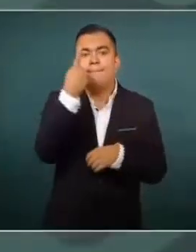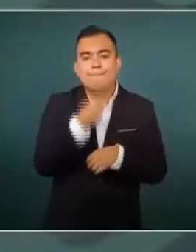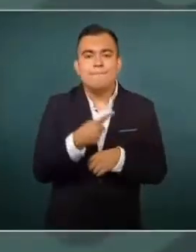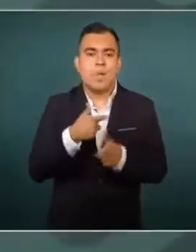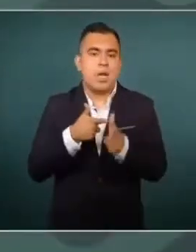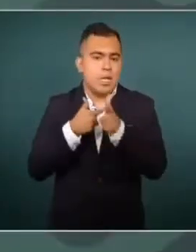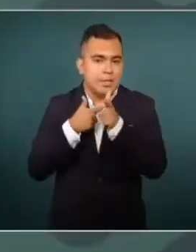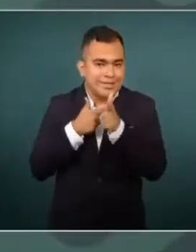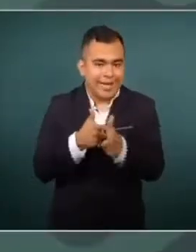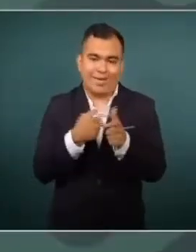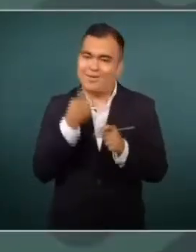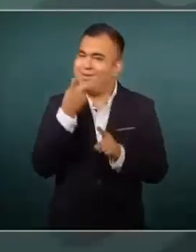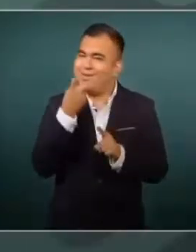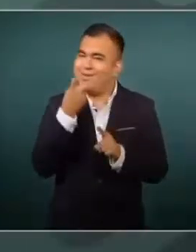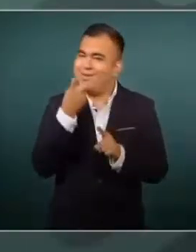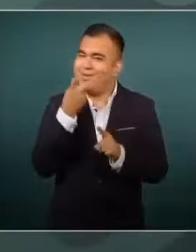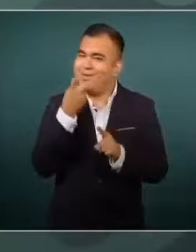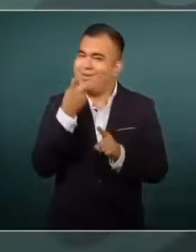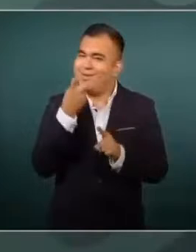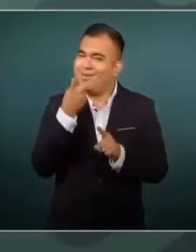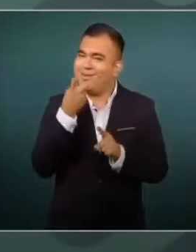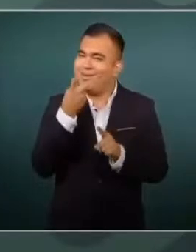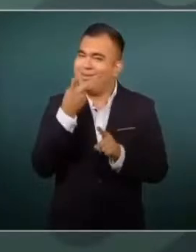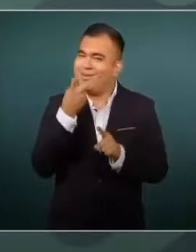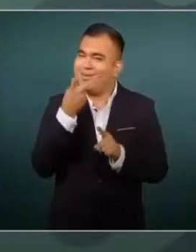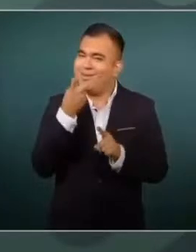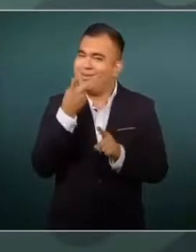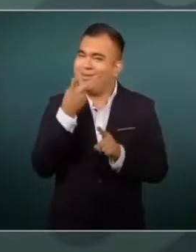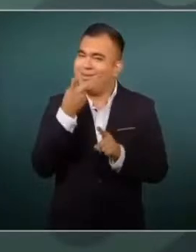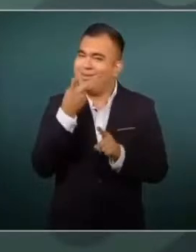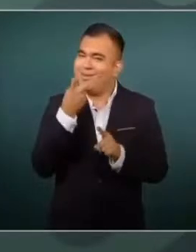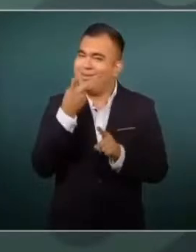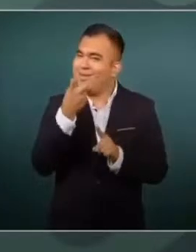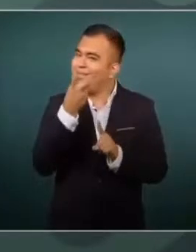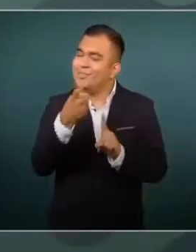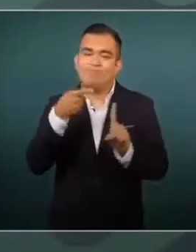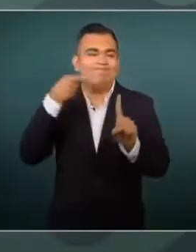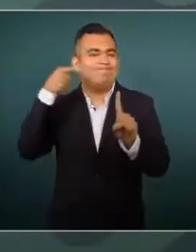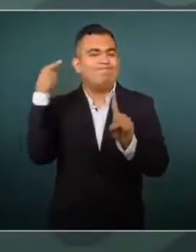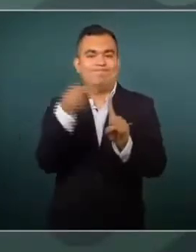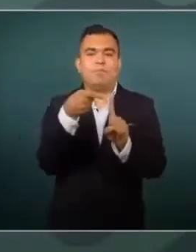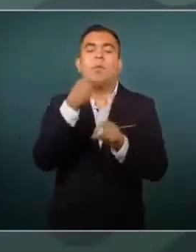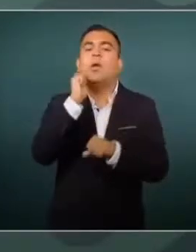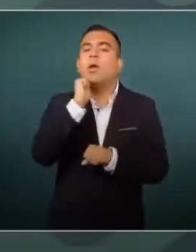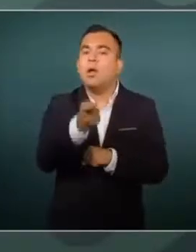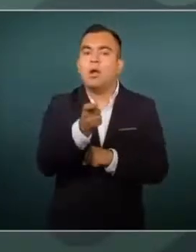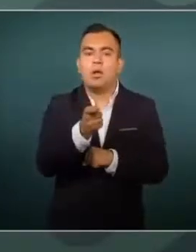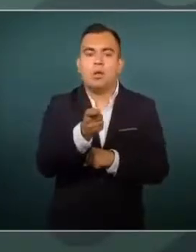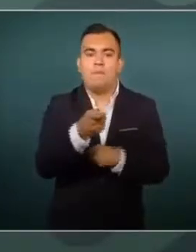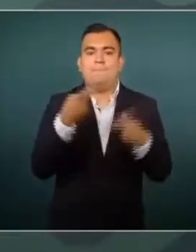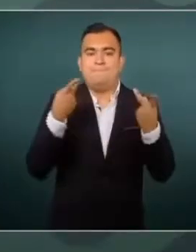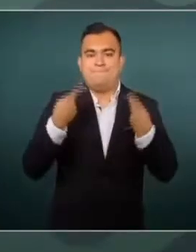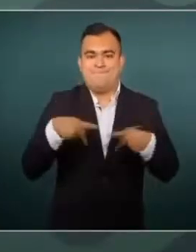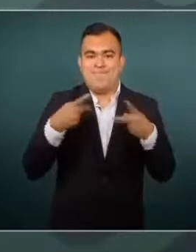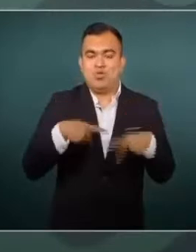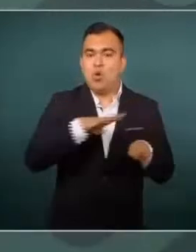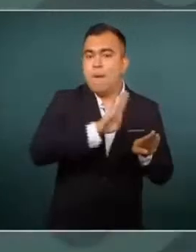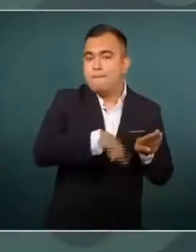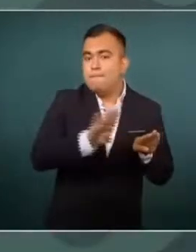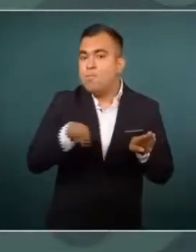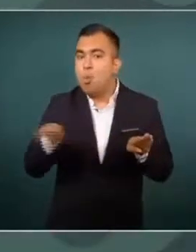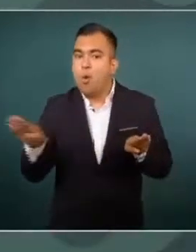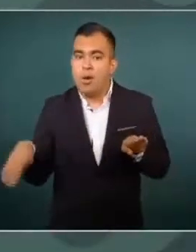con este propósito de in order to continue with this purpose, identificar al